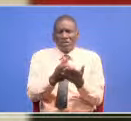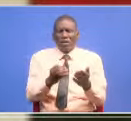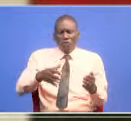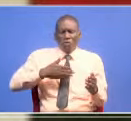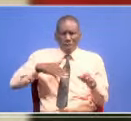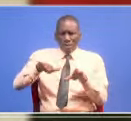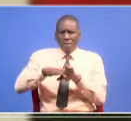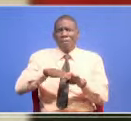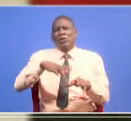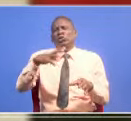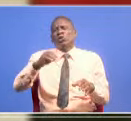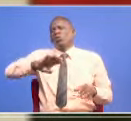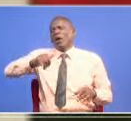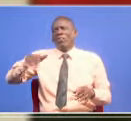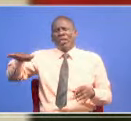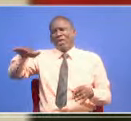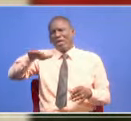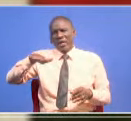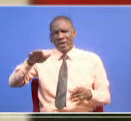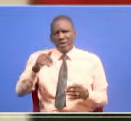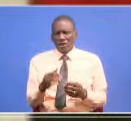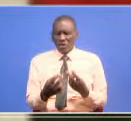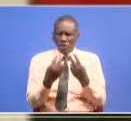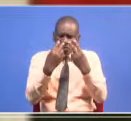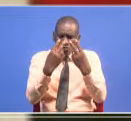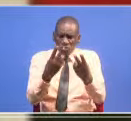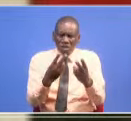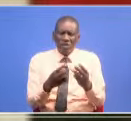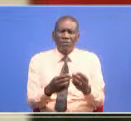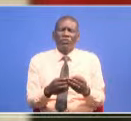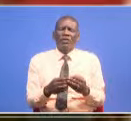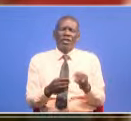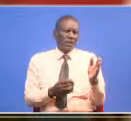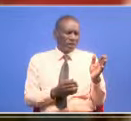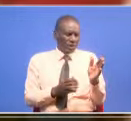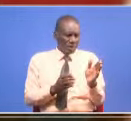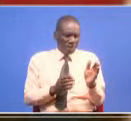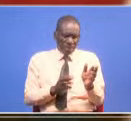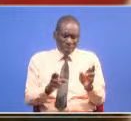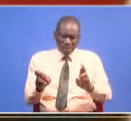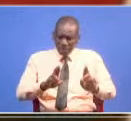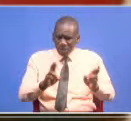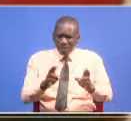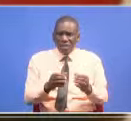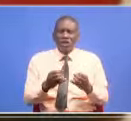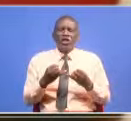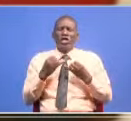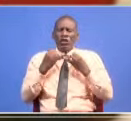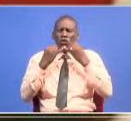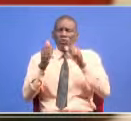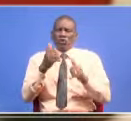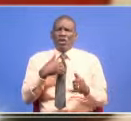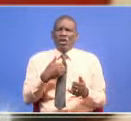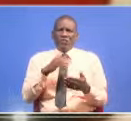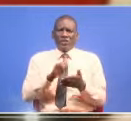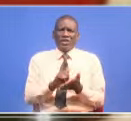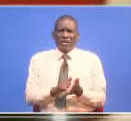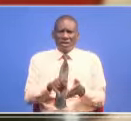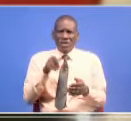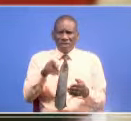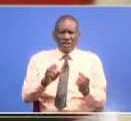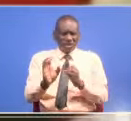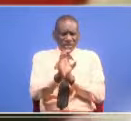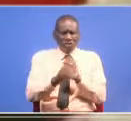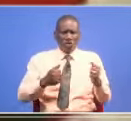went to other places to see the preparedness. And the report I've got back is that this country